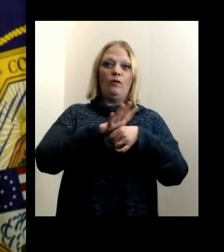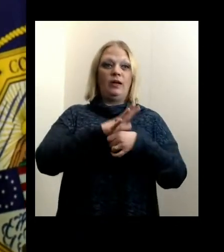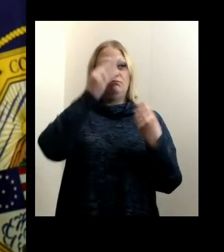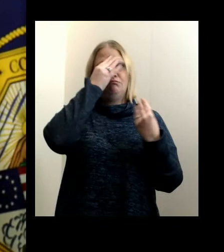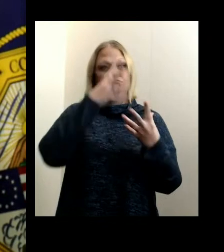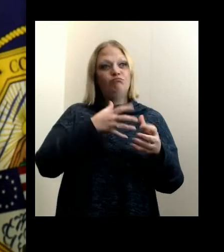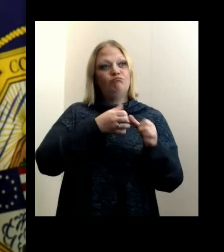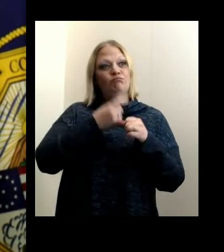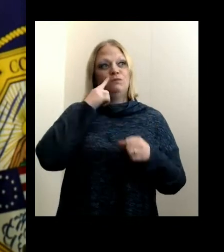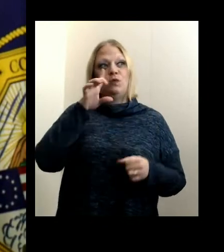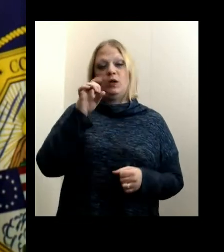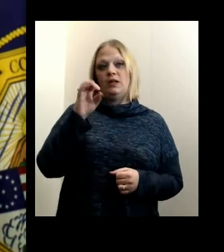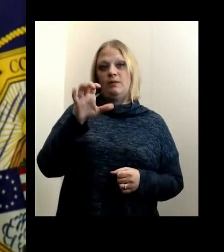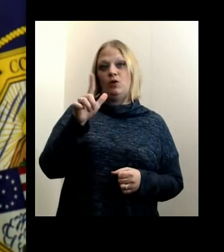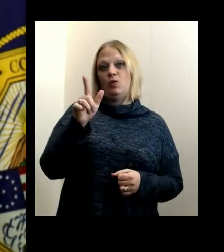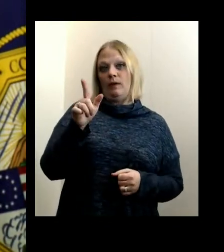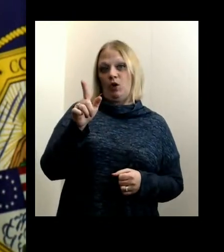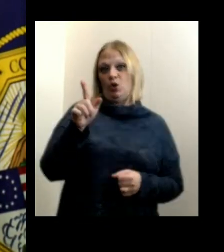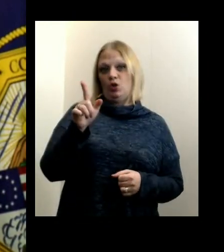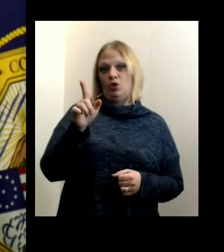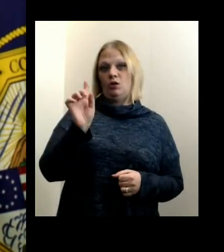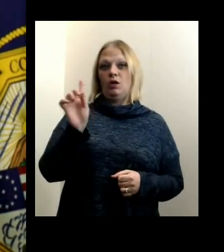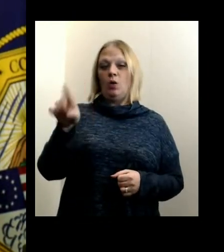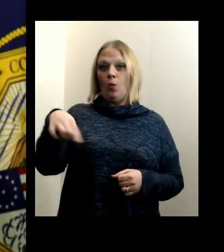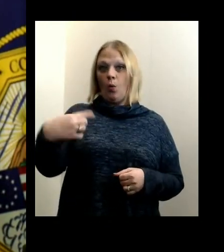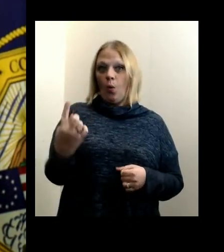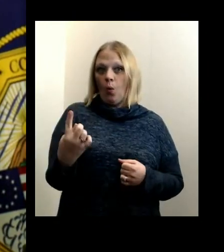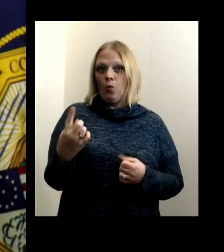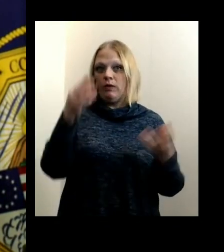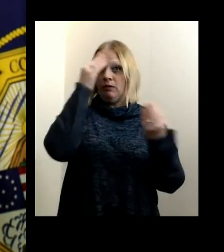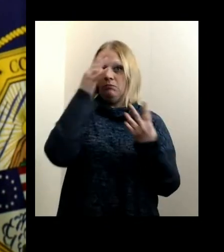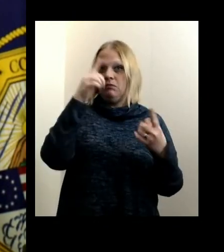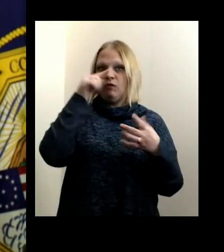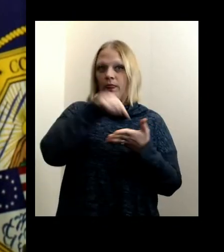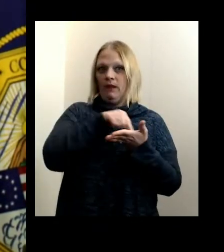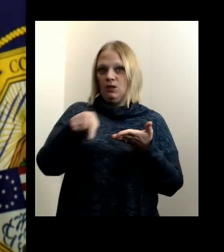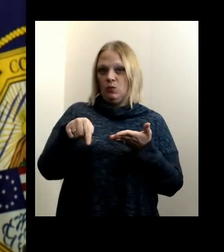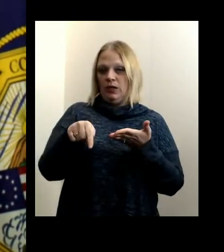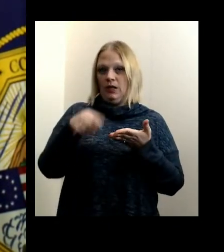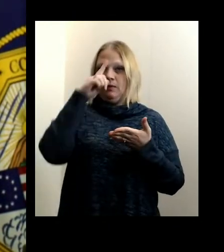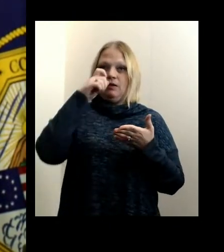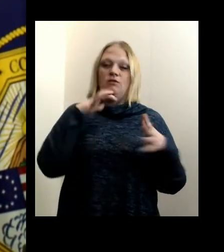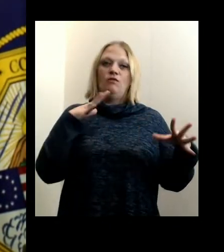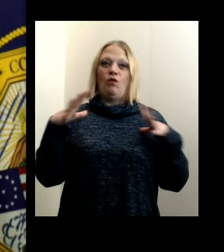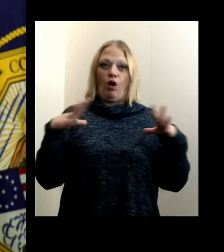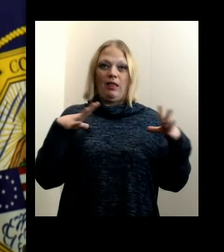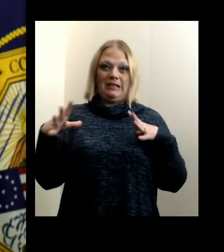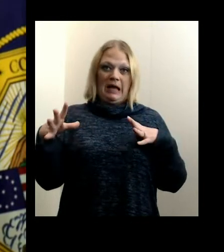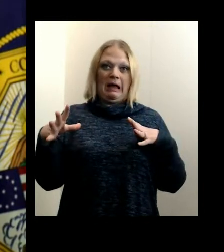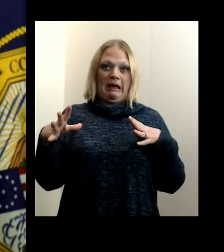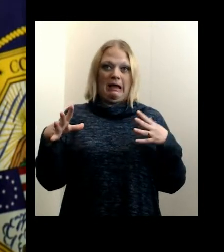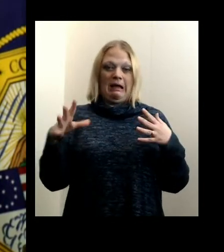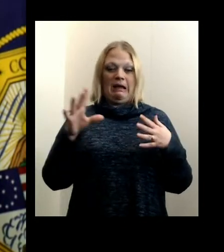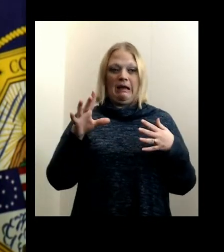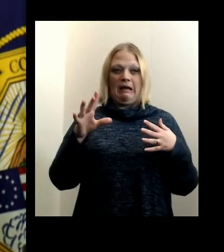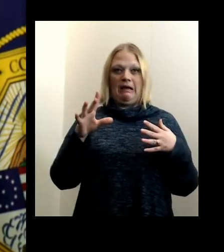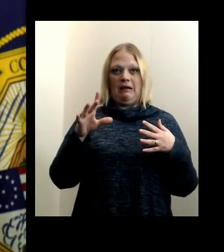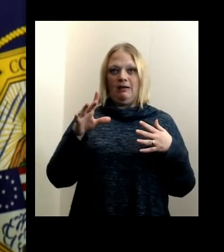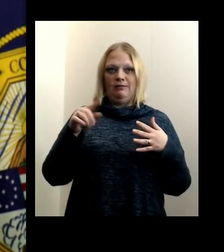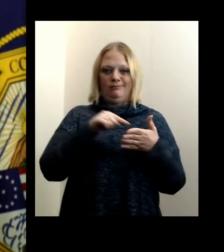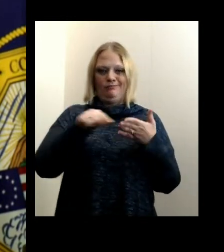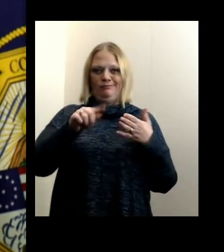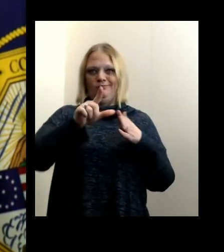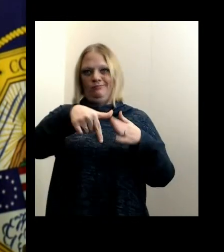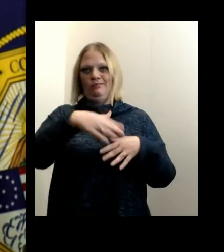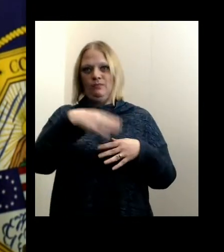for December 21st. This will be our only update for the week due to the holiday falling later this week